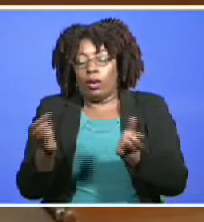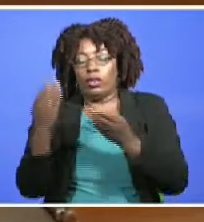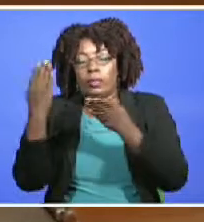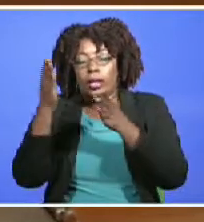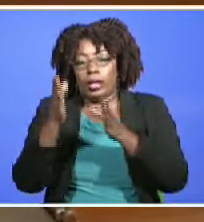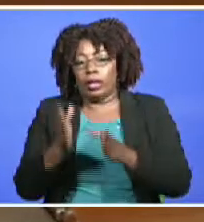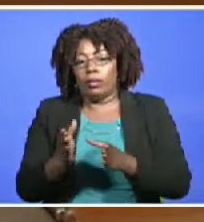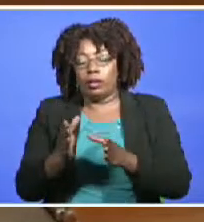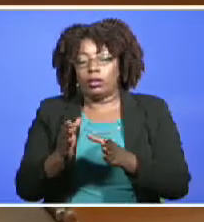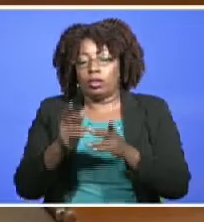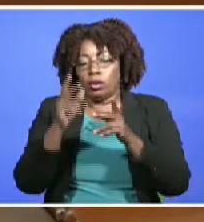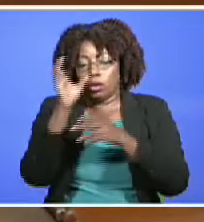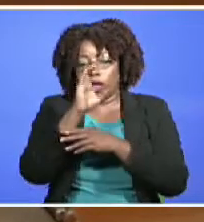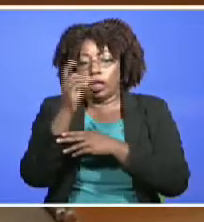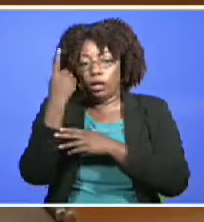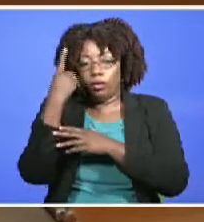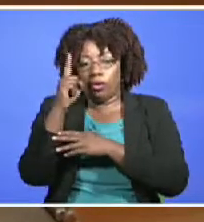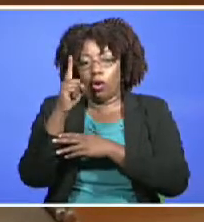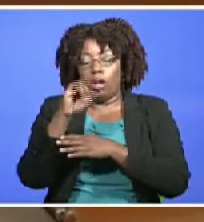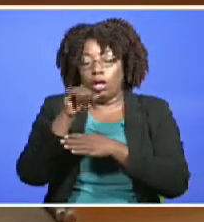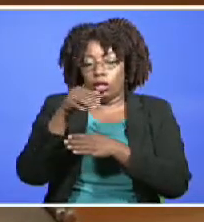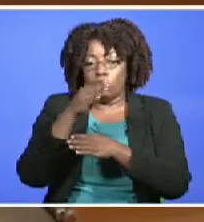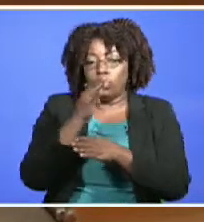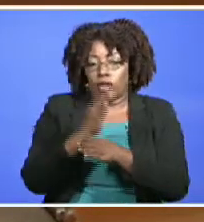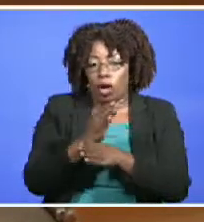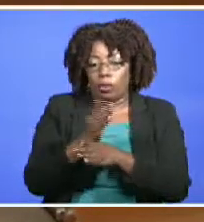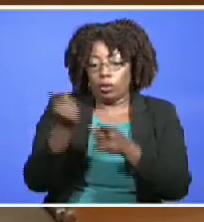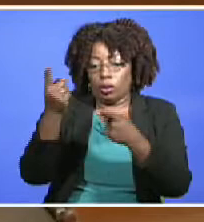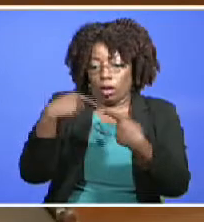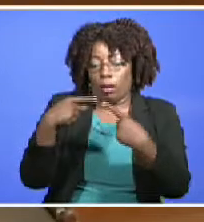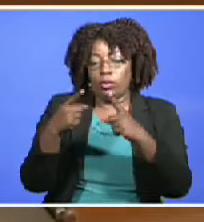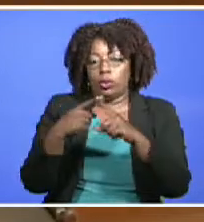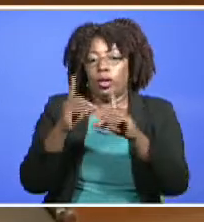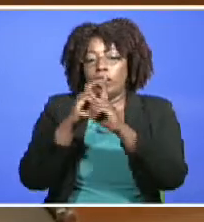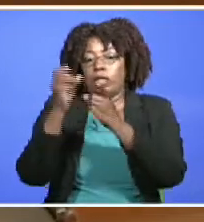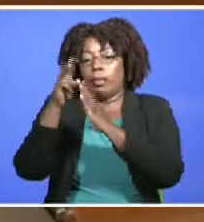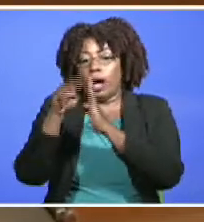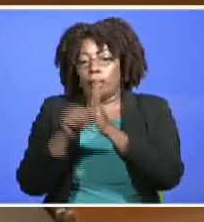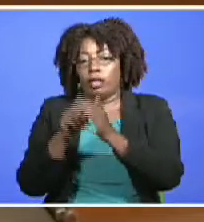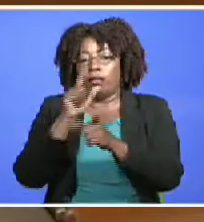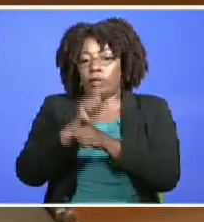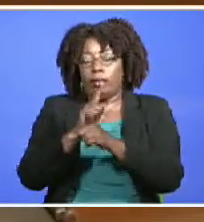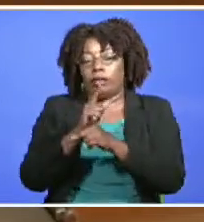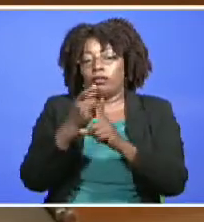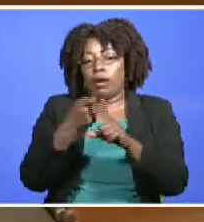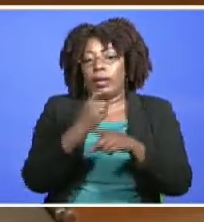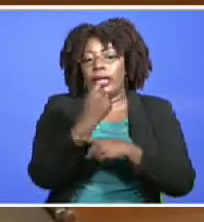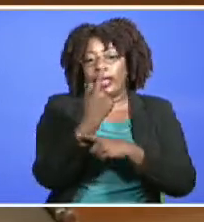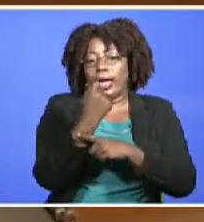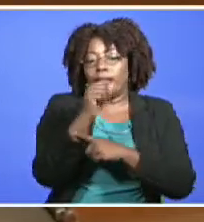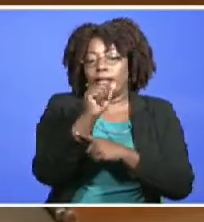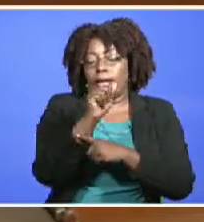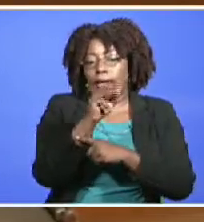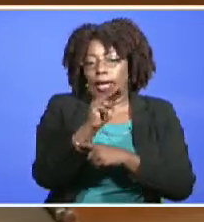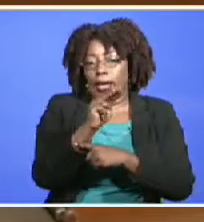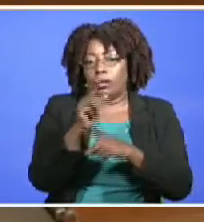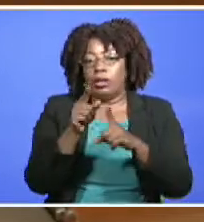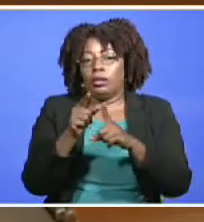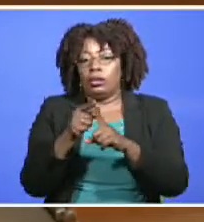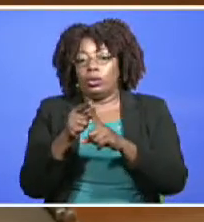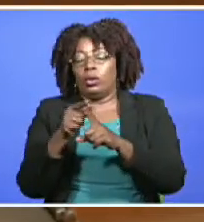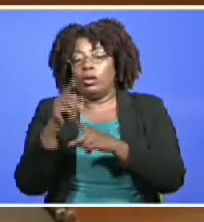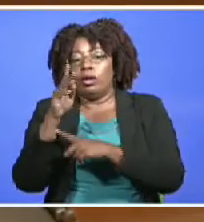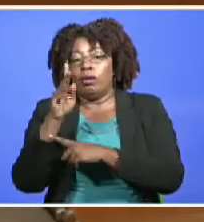who are seeking employment, to come to the Department of Labor between the hours of 11 a.m. and 4